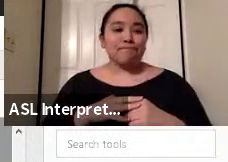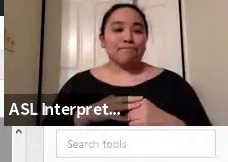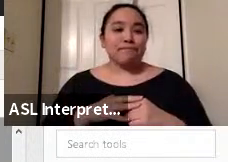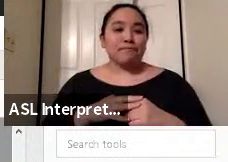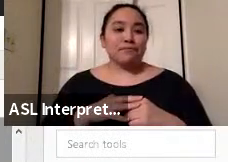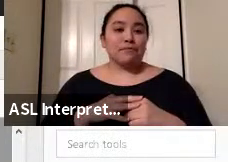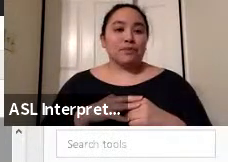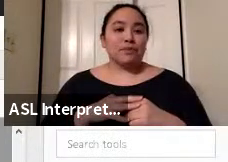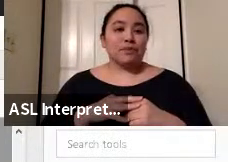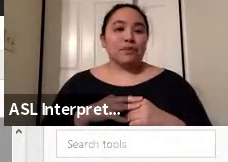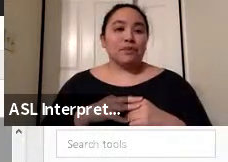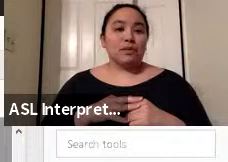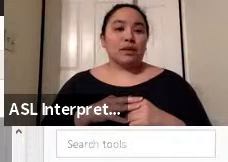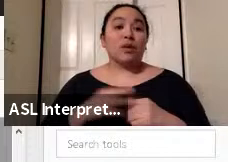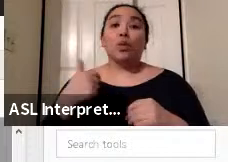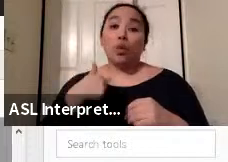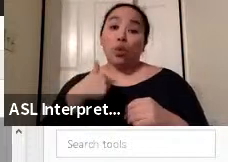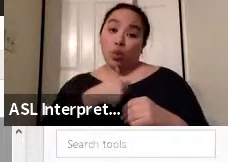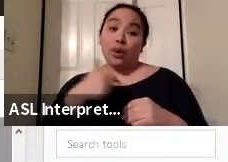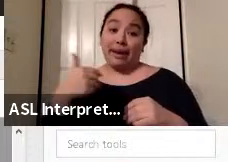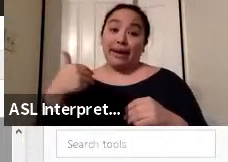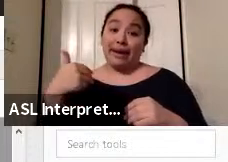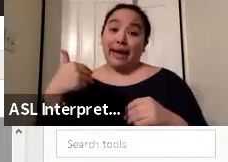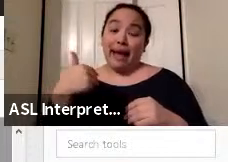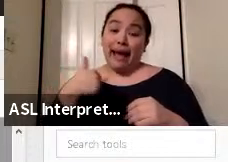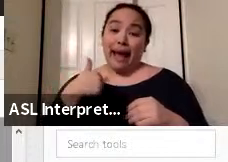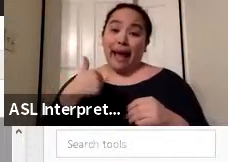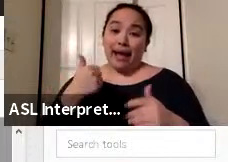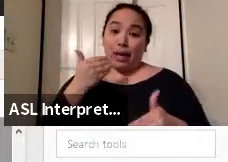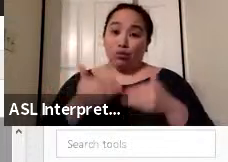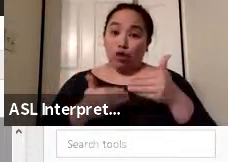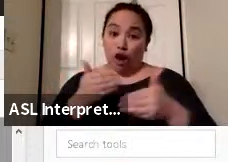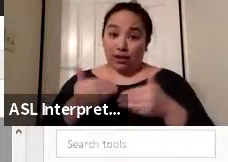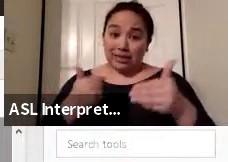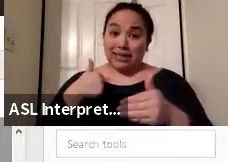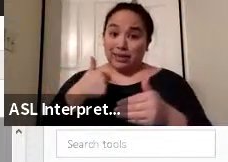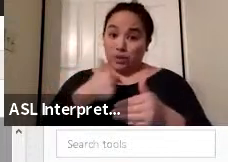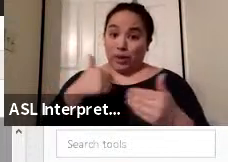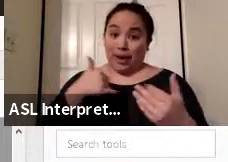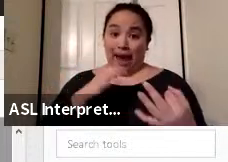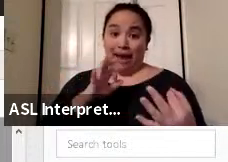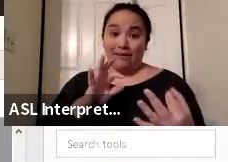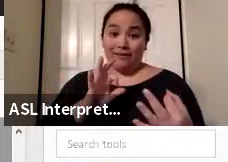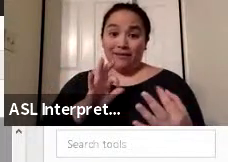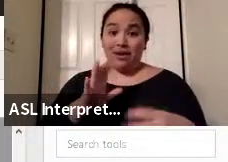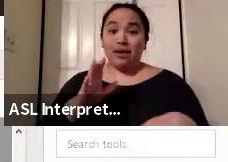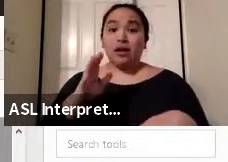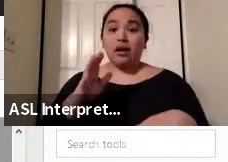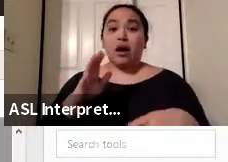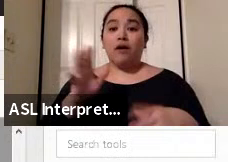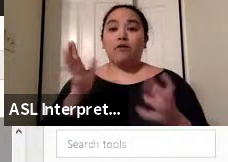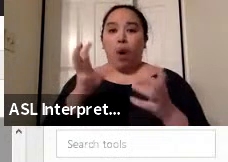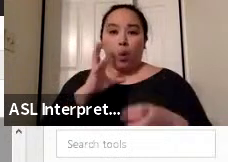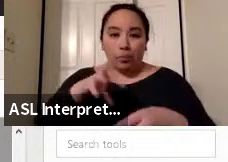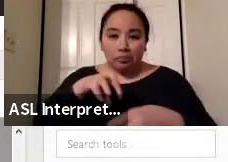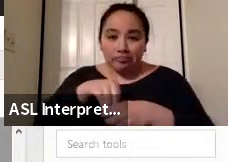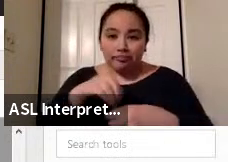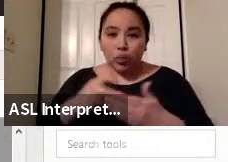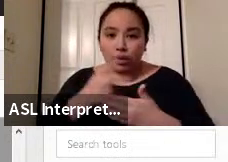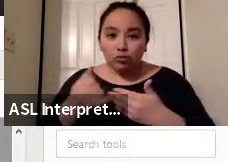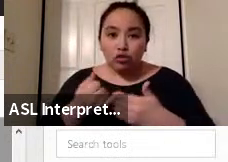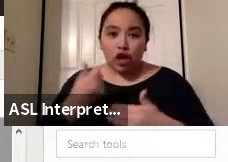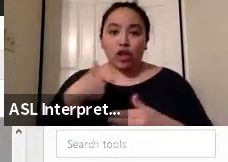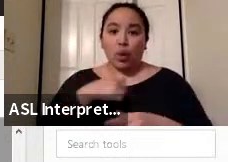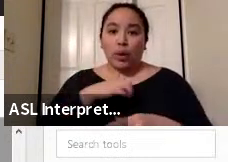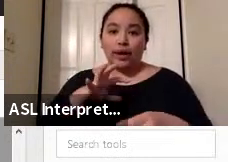and feedback on that. We've gone through a process where we've gotten input on art that's going to be incorporated into the project, so we've appreciated that feedback,